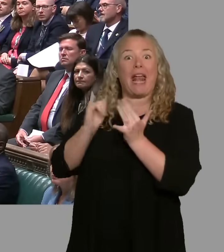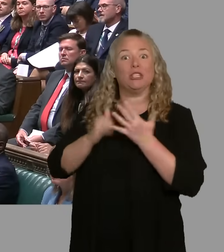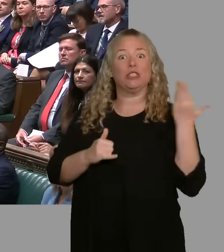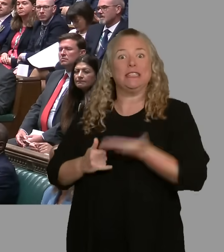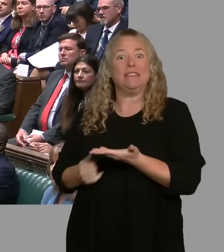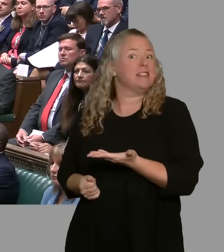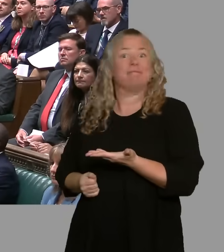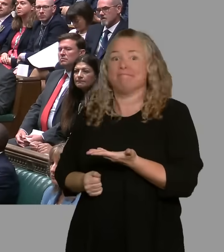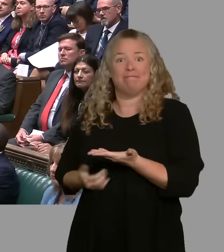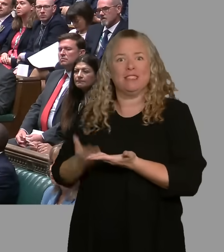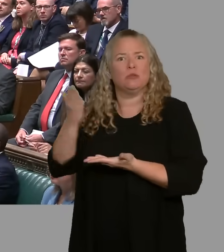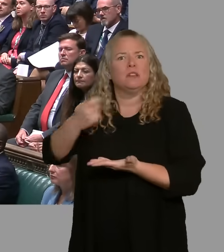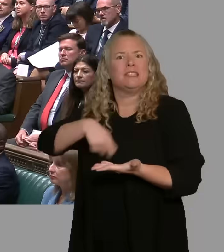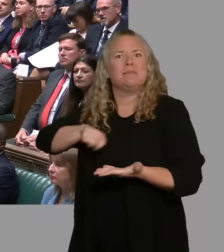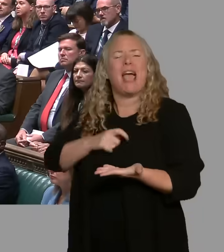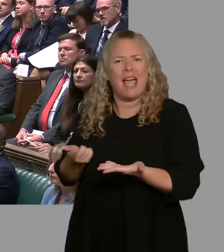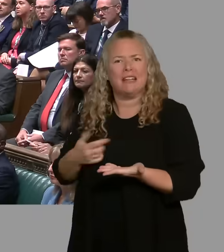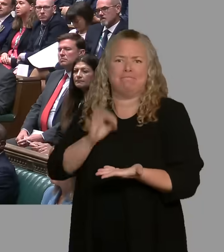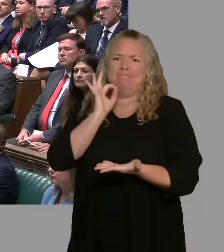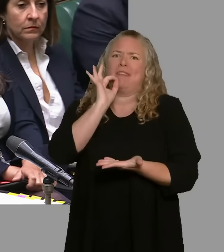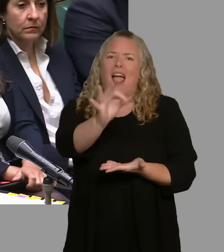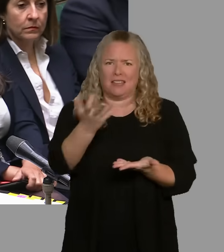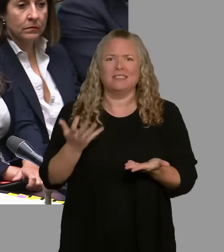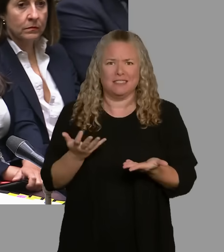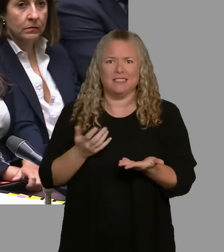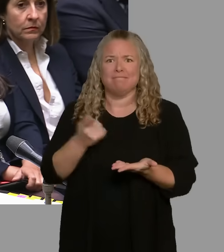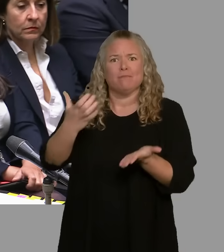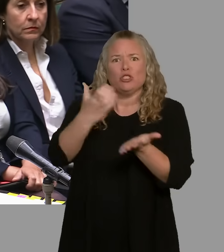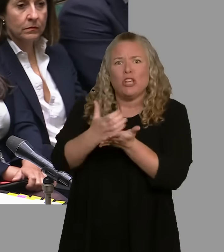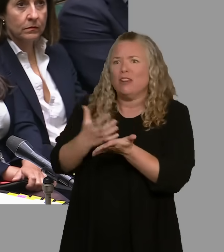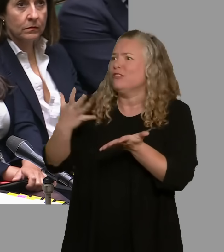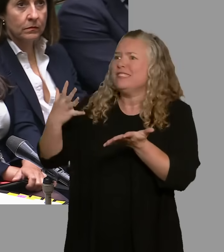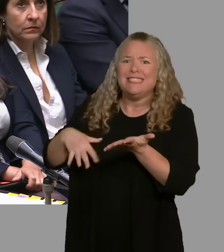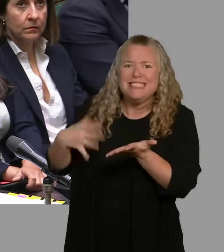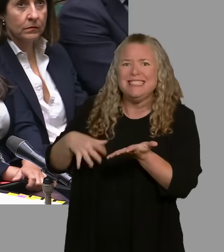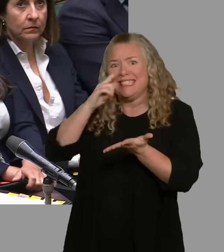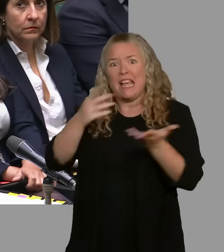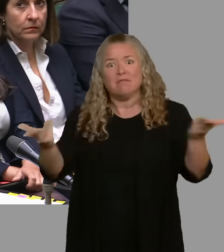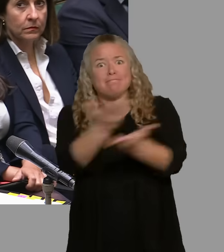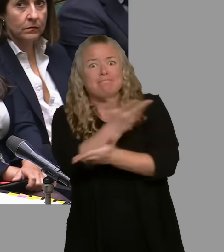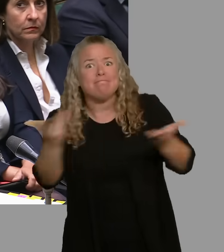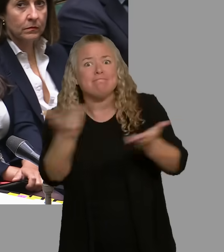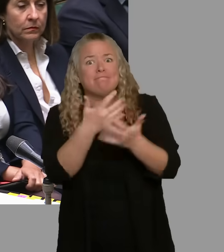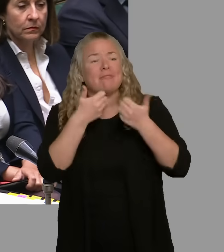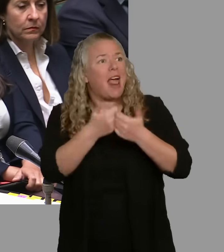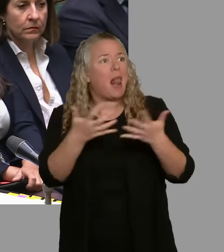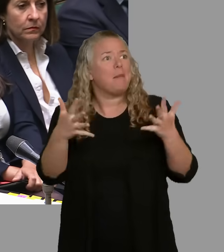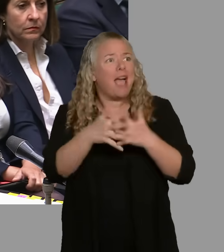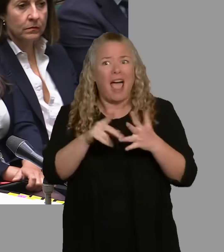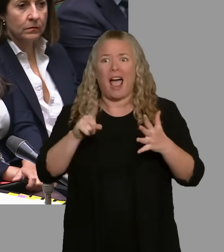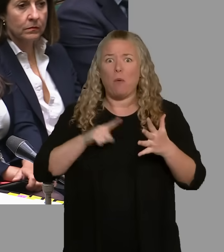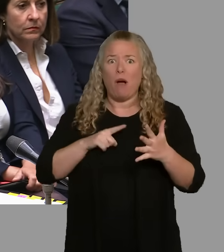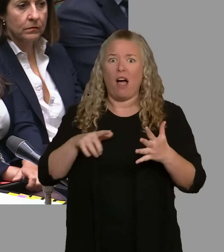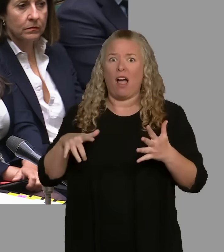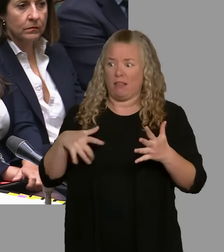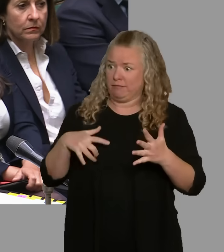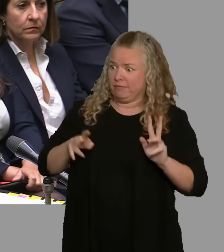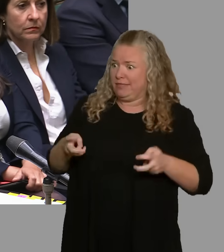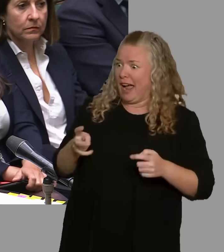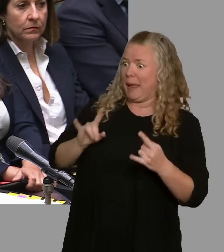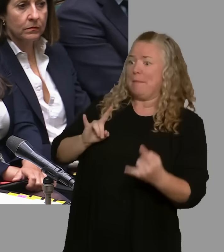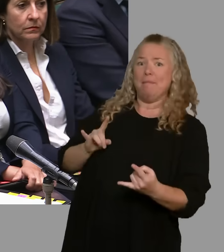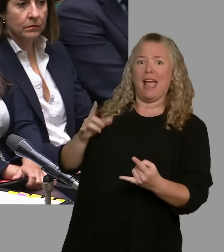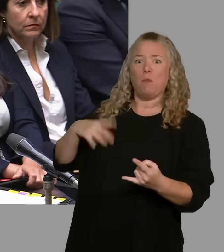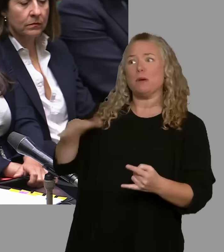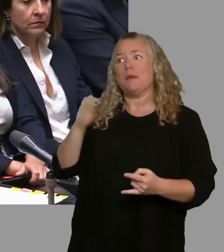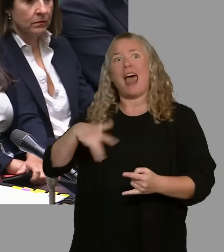Mr. Speaker, I've read through the details of Connor's case that's just been summarised. It is heartbreaking. I do thank my